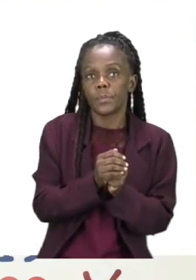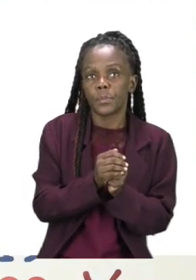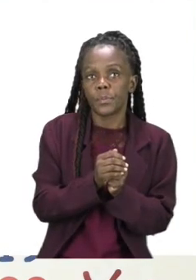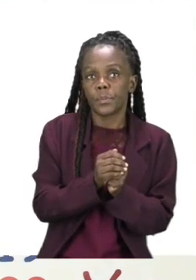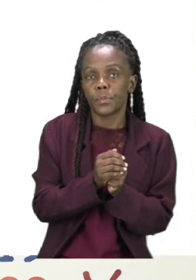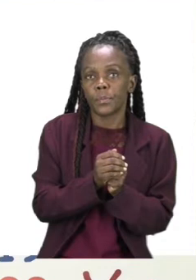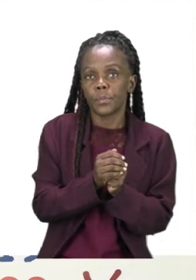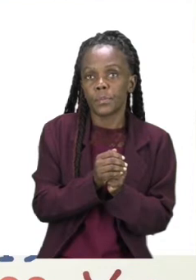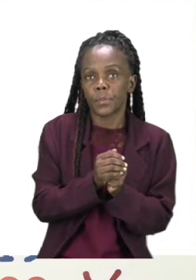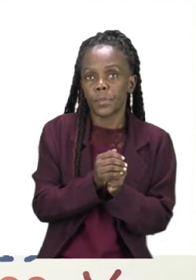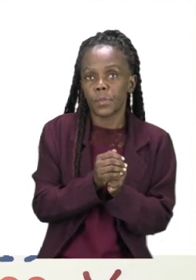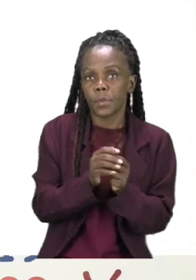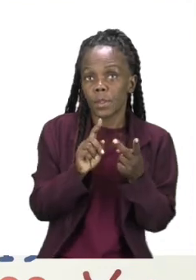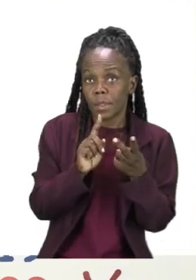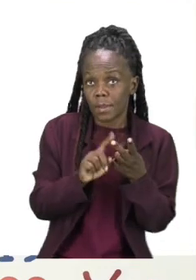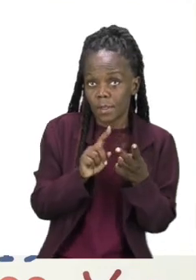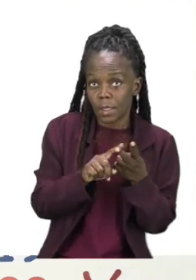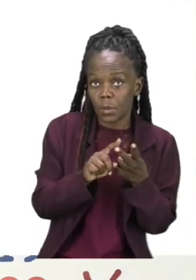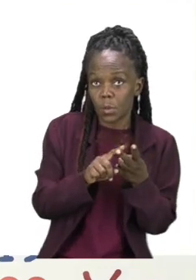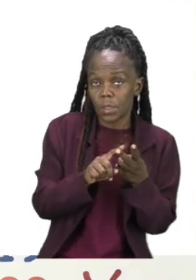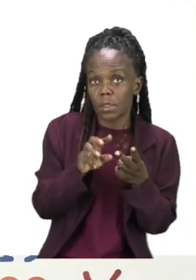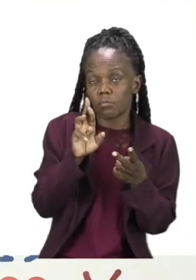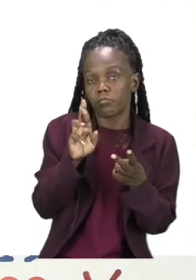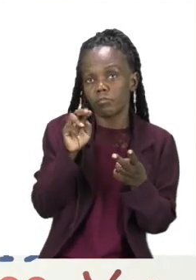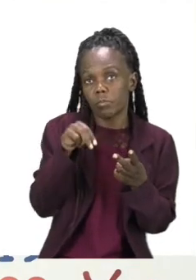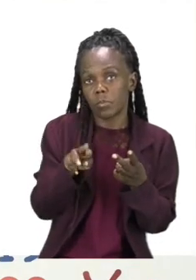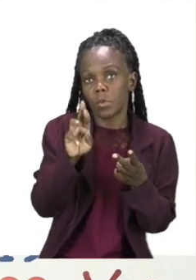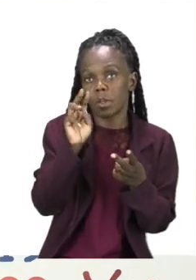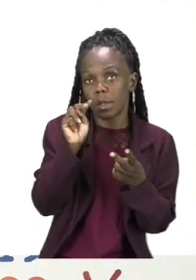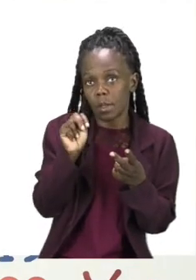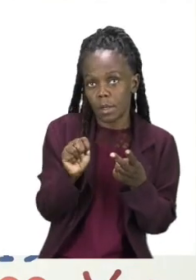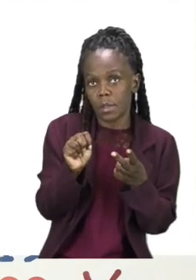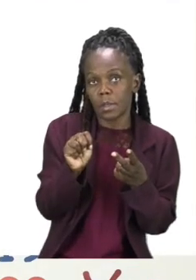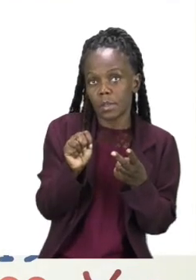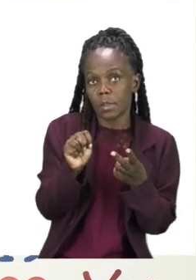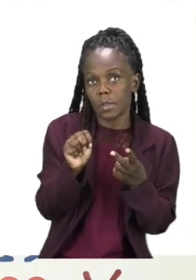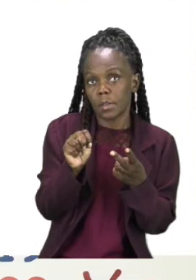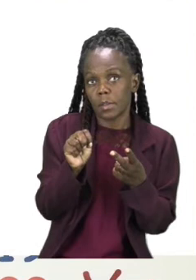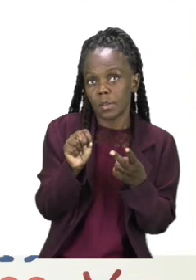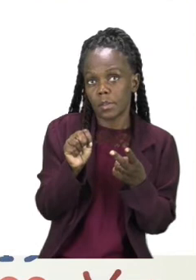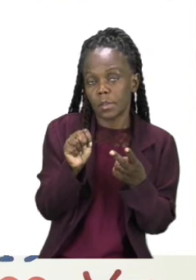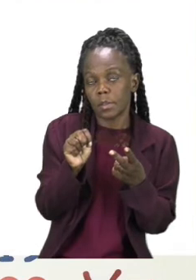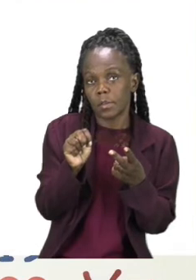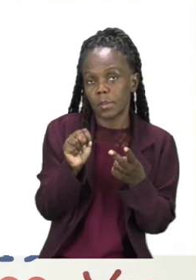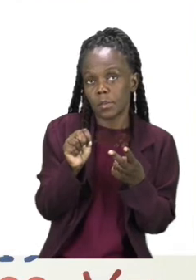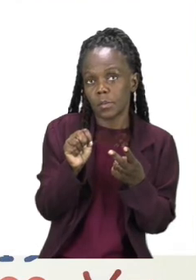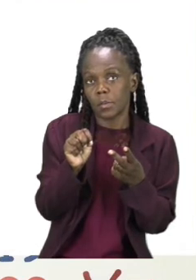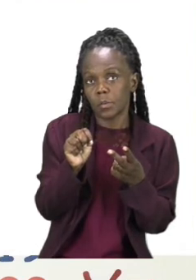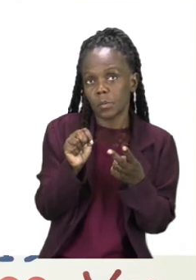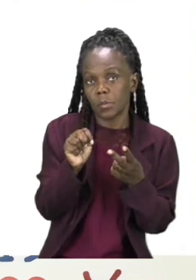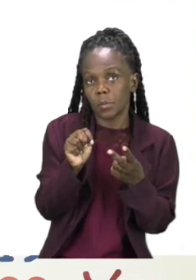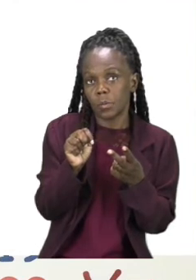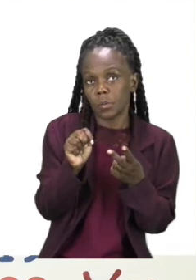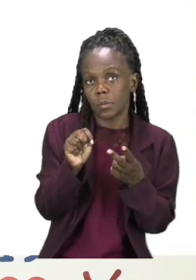Then we have the word run. Now for this word, I want you to go to your unscrambling part where you can see